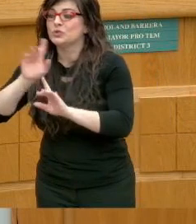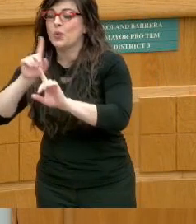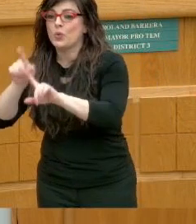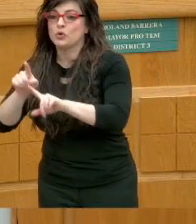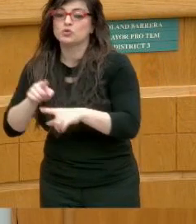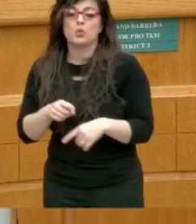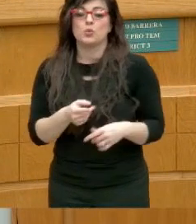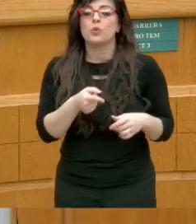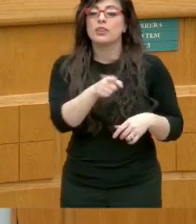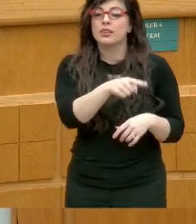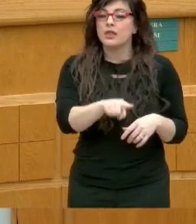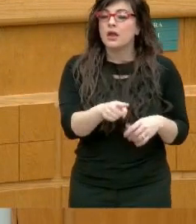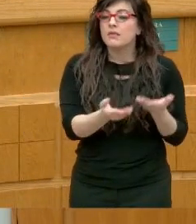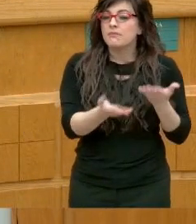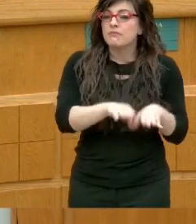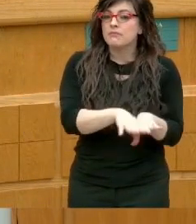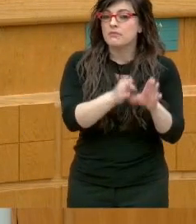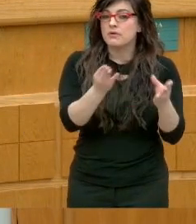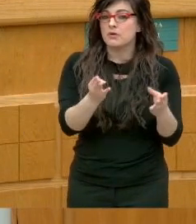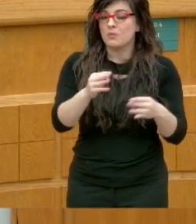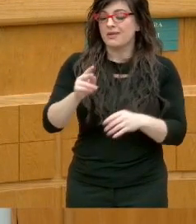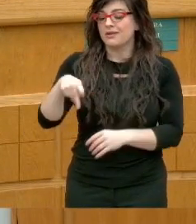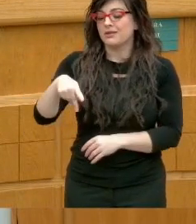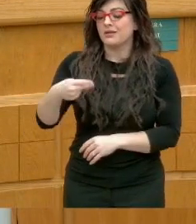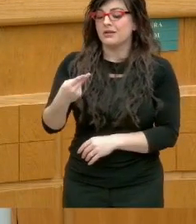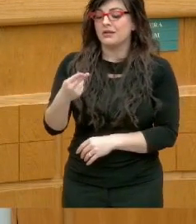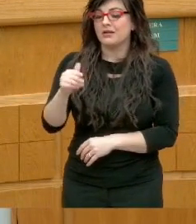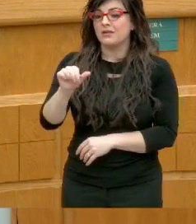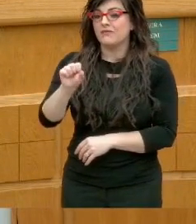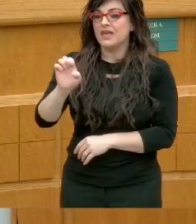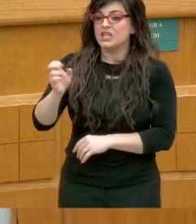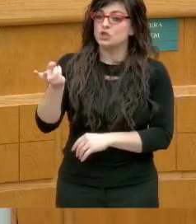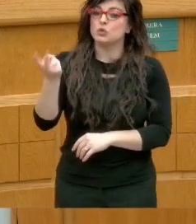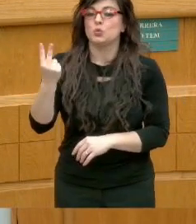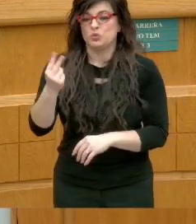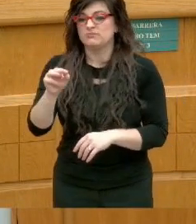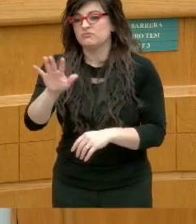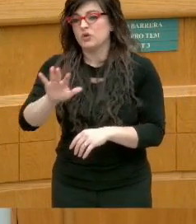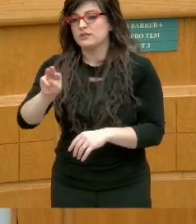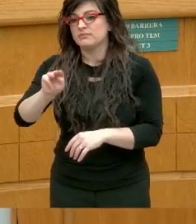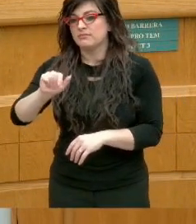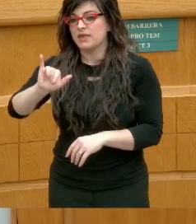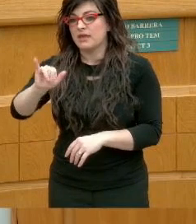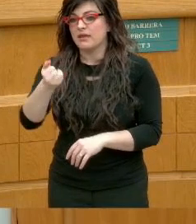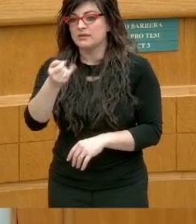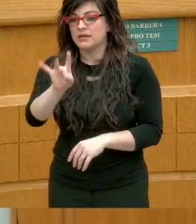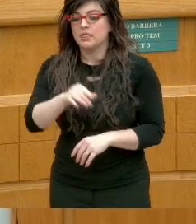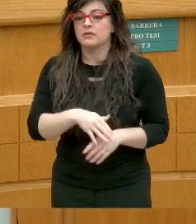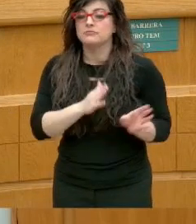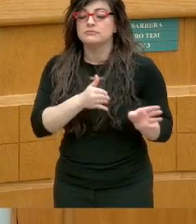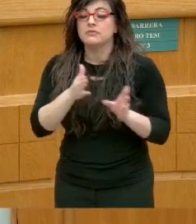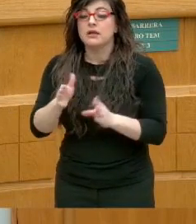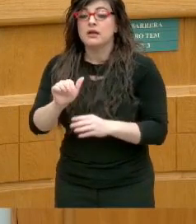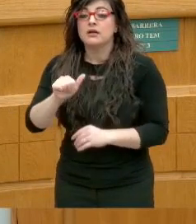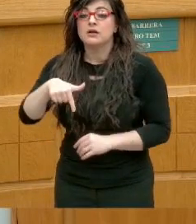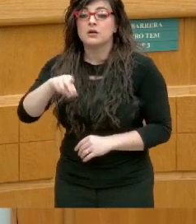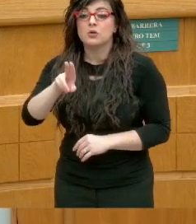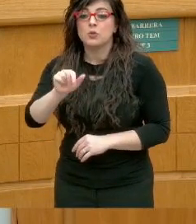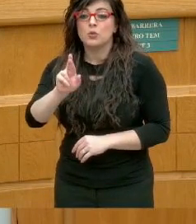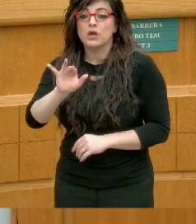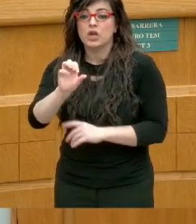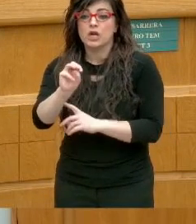2 timeline of May 18. The Texas State Aquarium, run by Tom Schmidt, the USS Lexington is Mr.